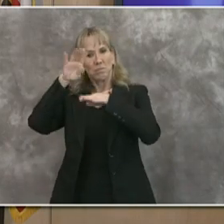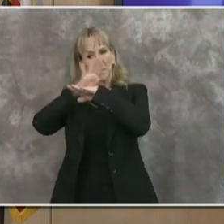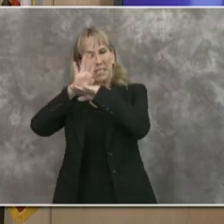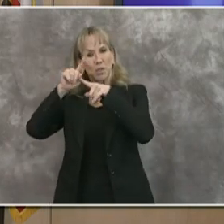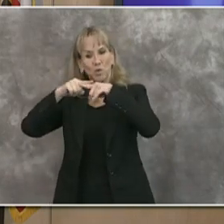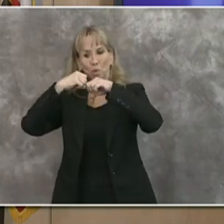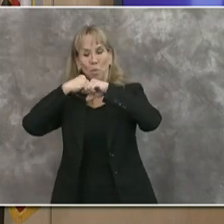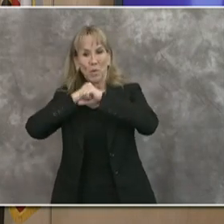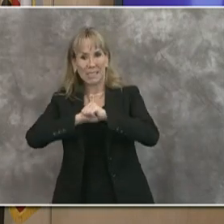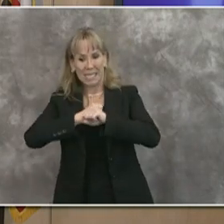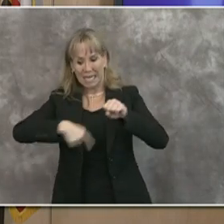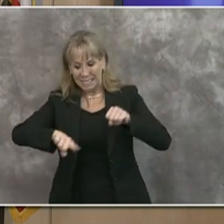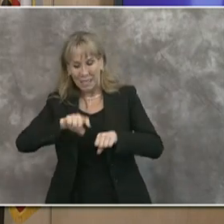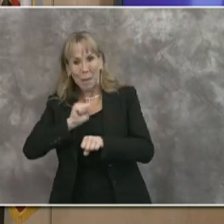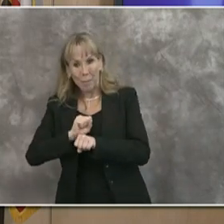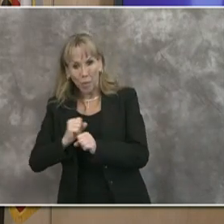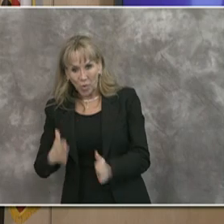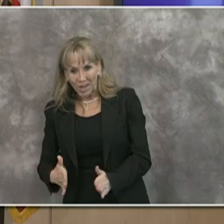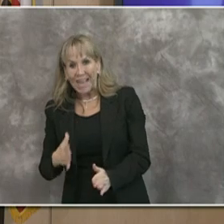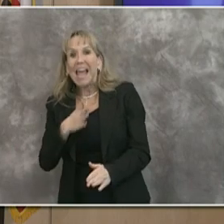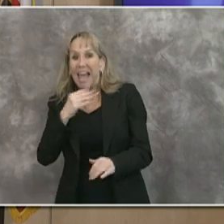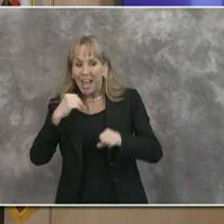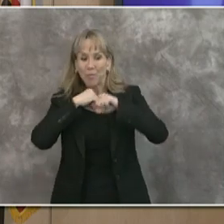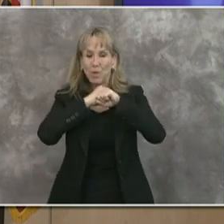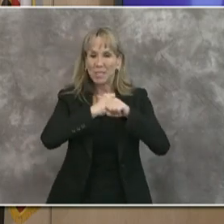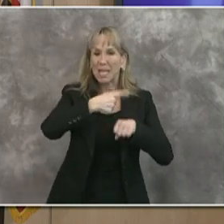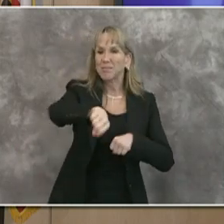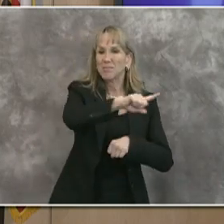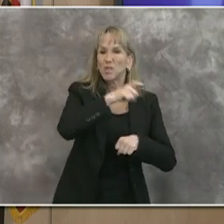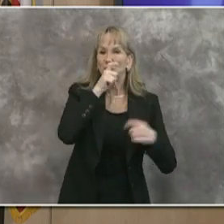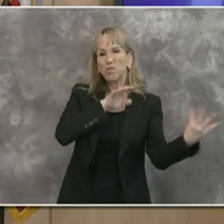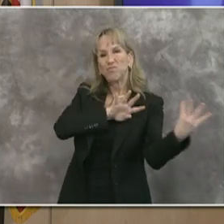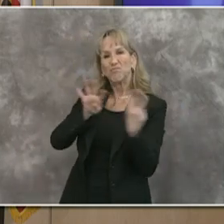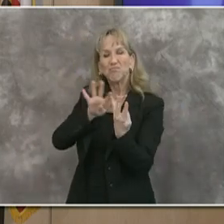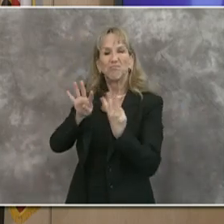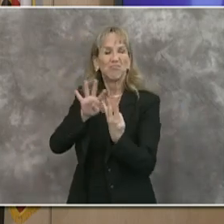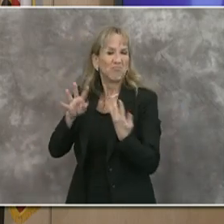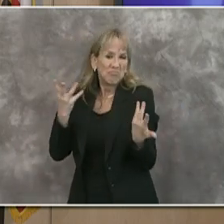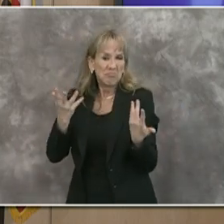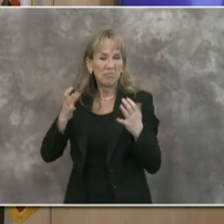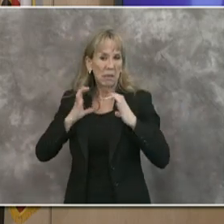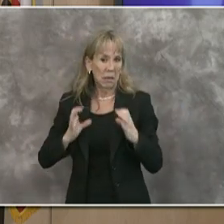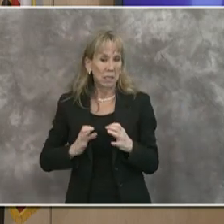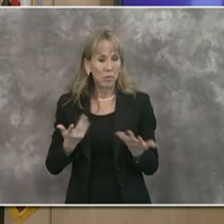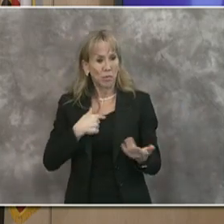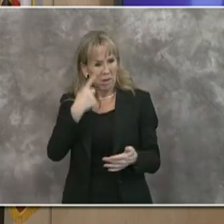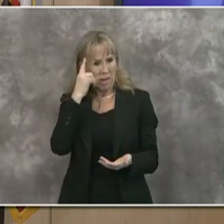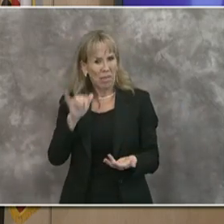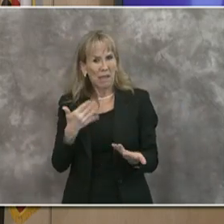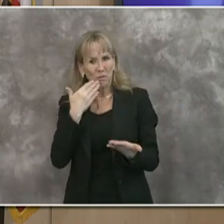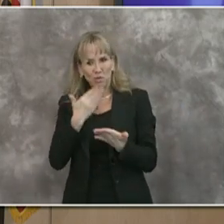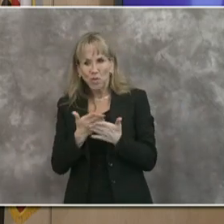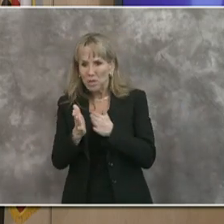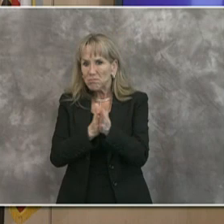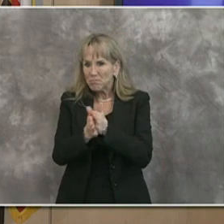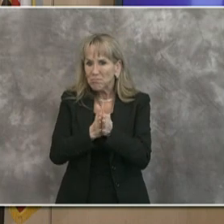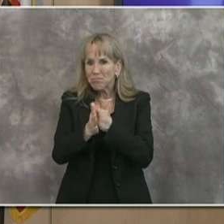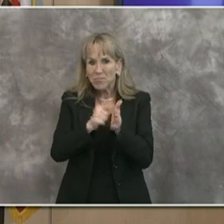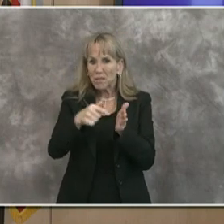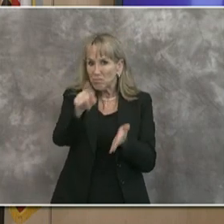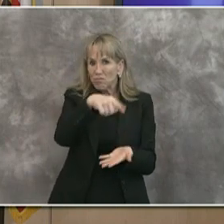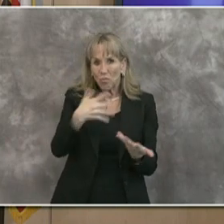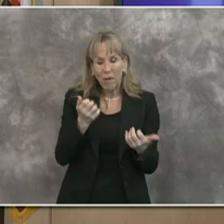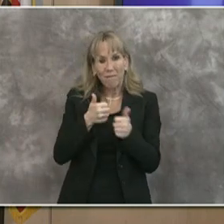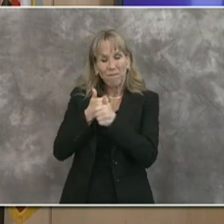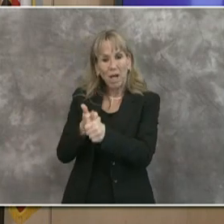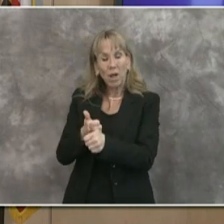protect their customers. And so we think that is a good incentive and a good motivation. There's also the reality that if